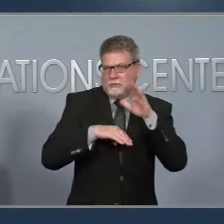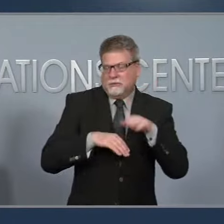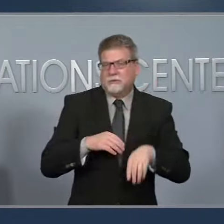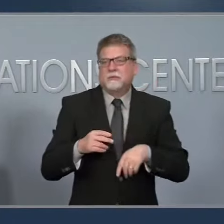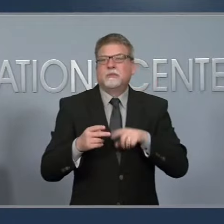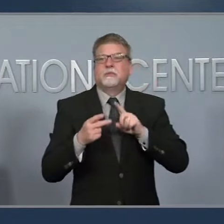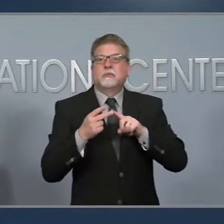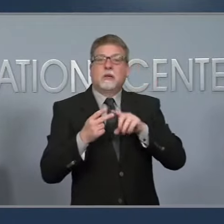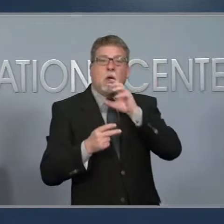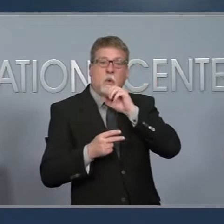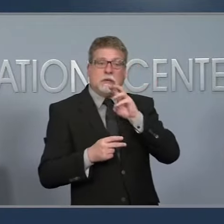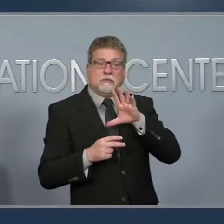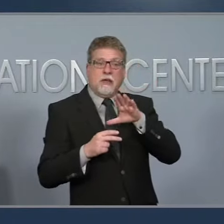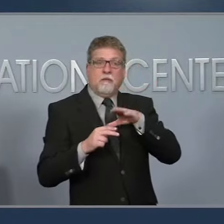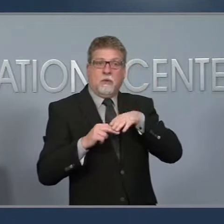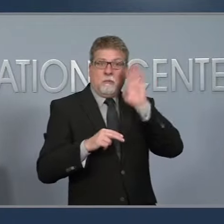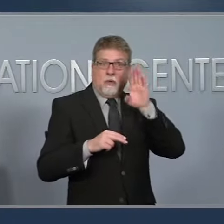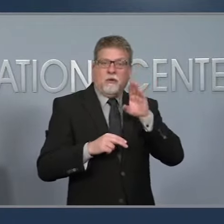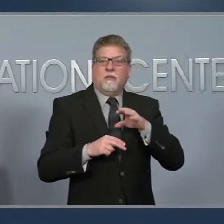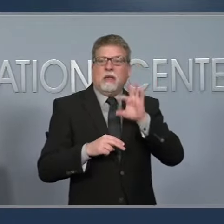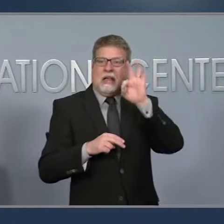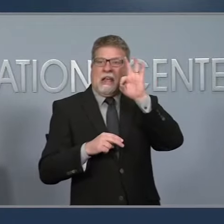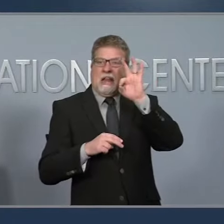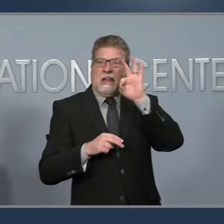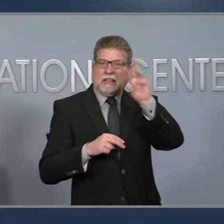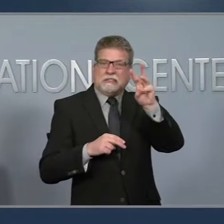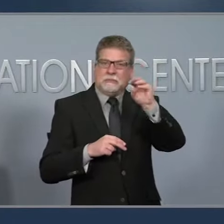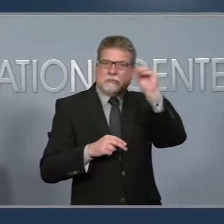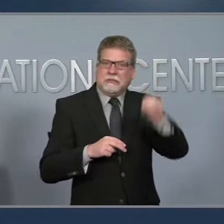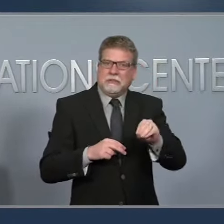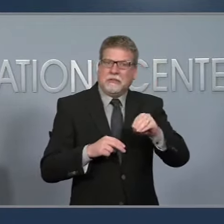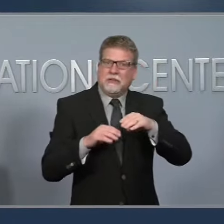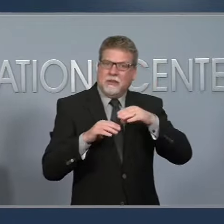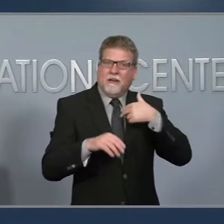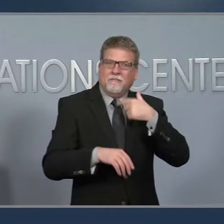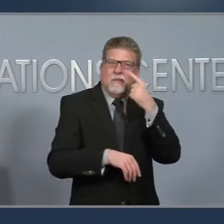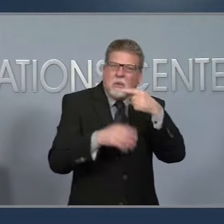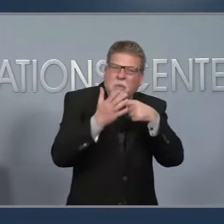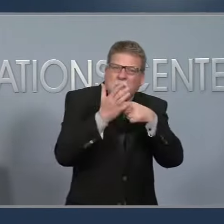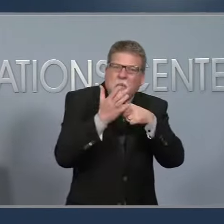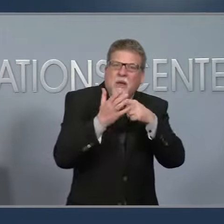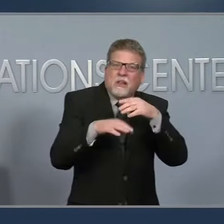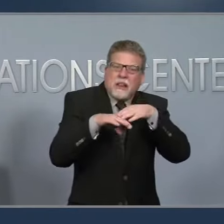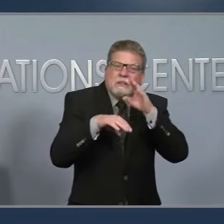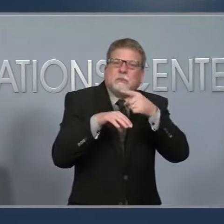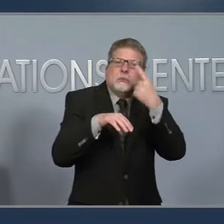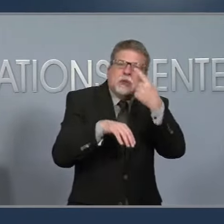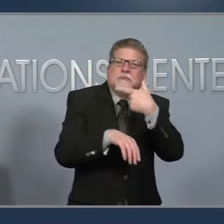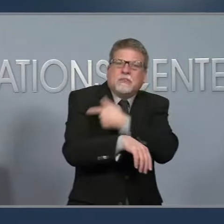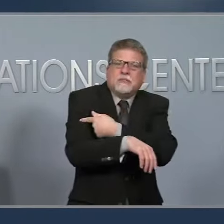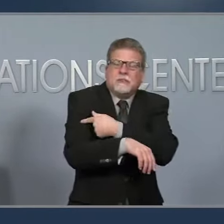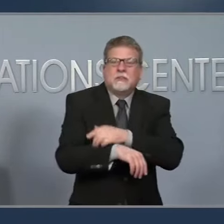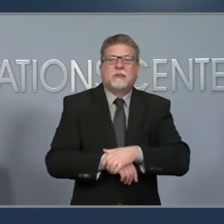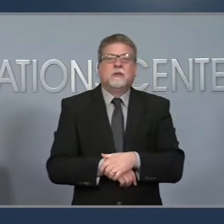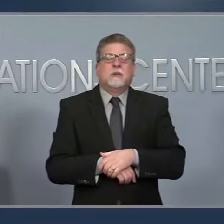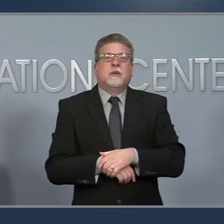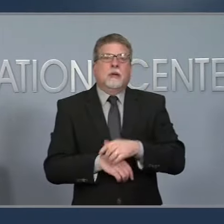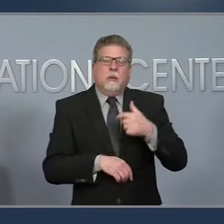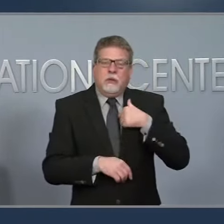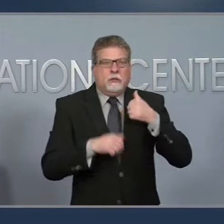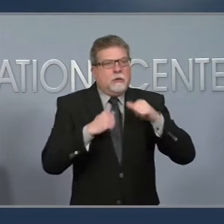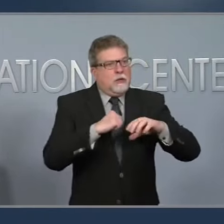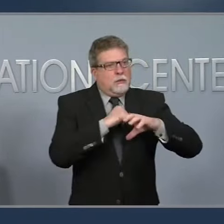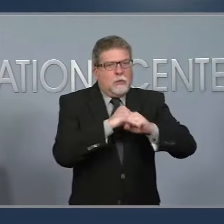and older. We've worked hard to ensure that everyone, particularly those who have been hit hardest by the